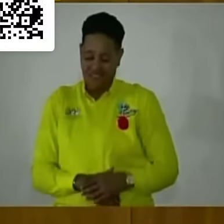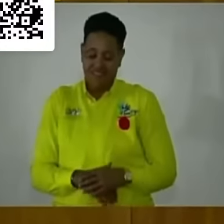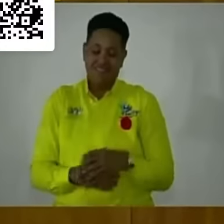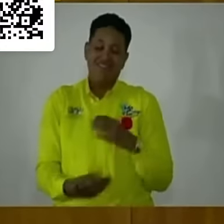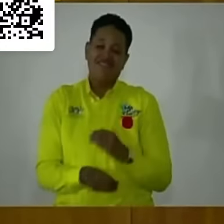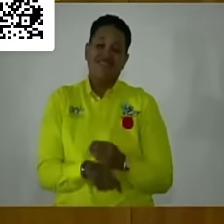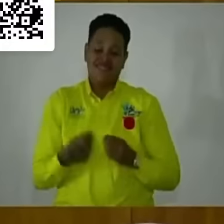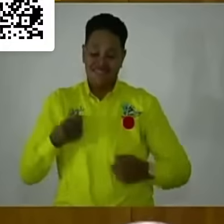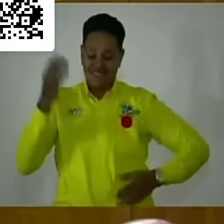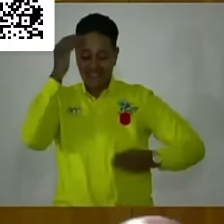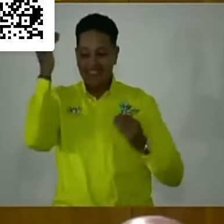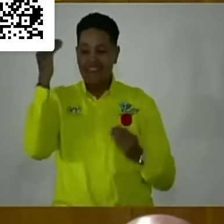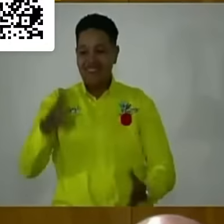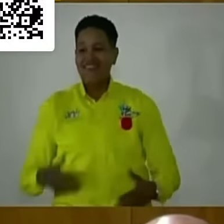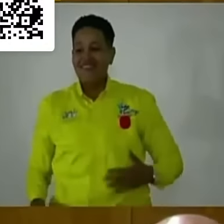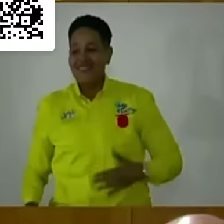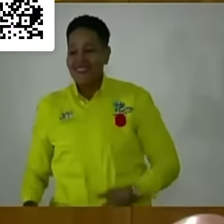saying,